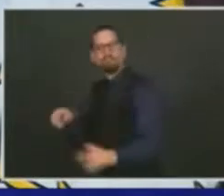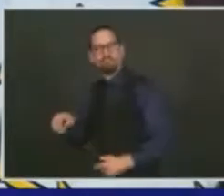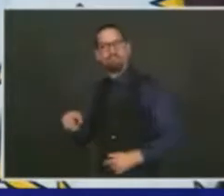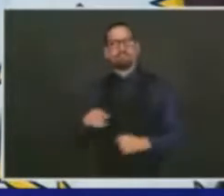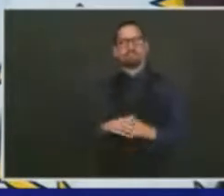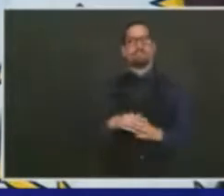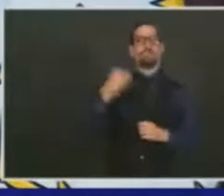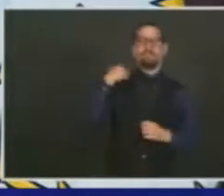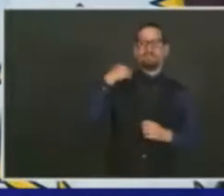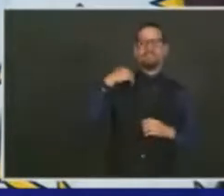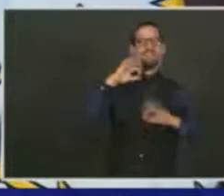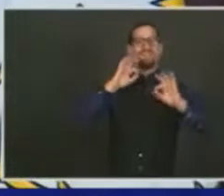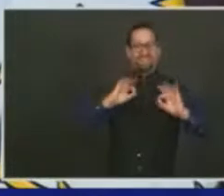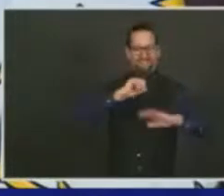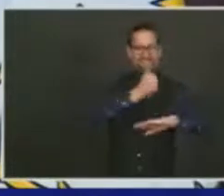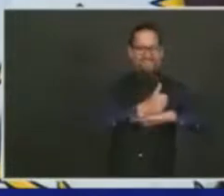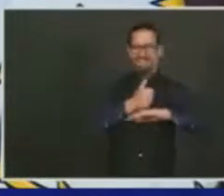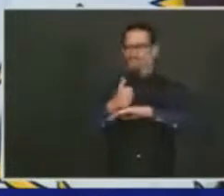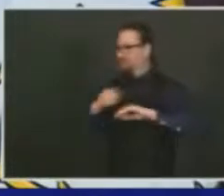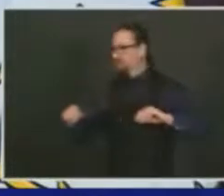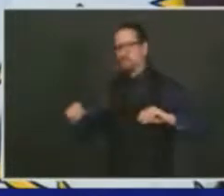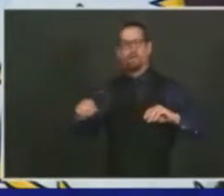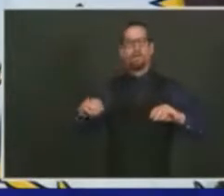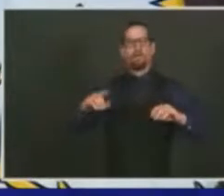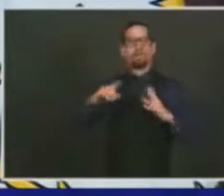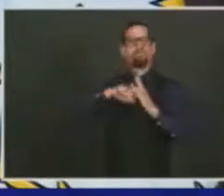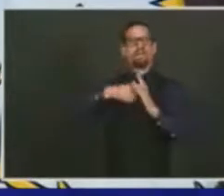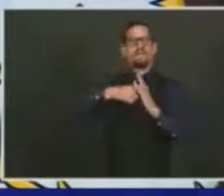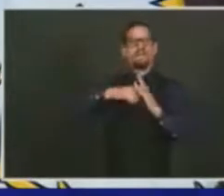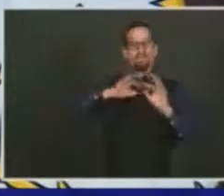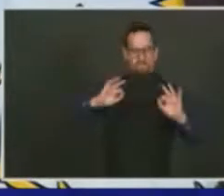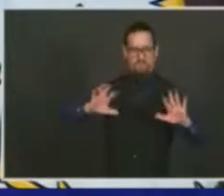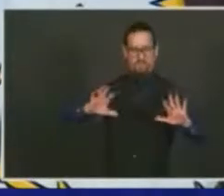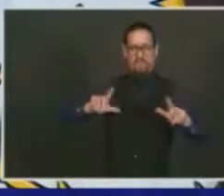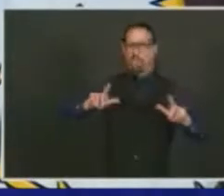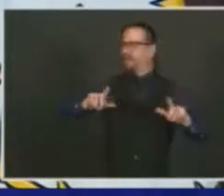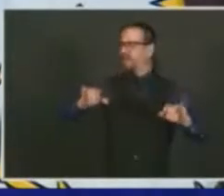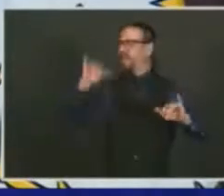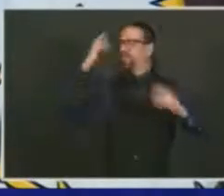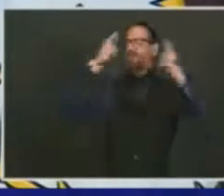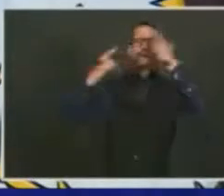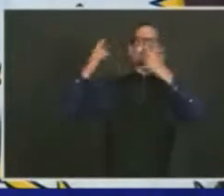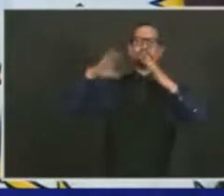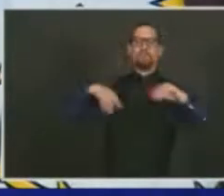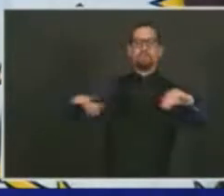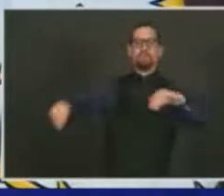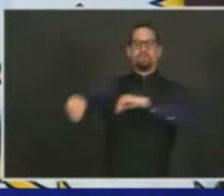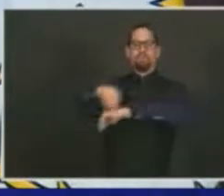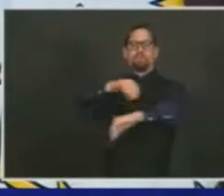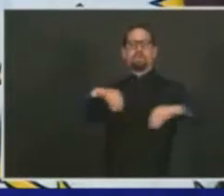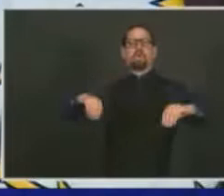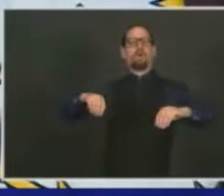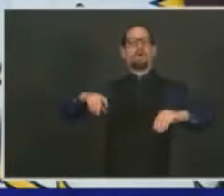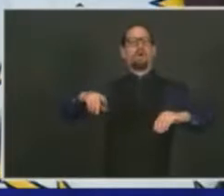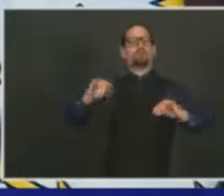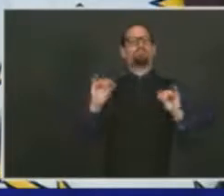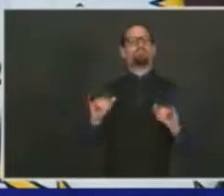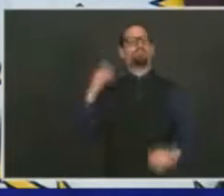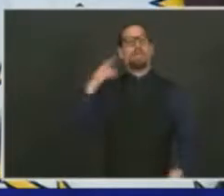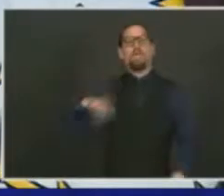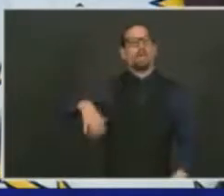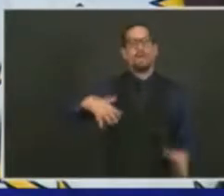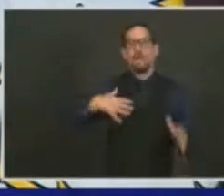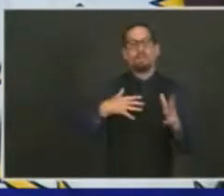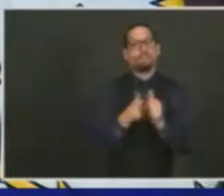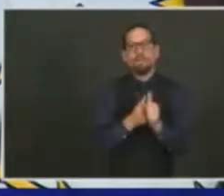helpful. Our contact tracing system is only as good as the information we get. You know, so give